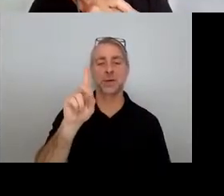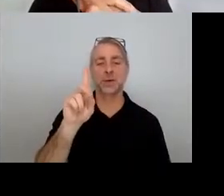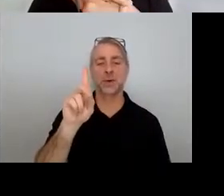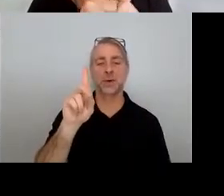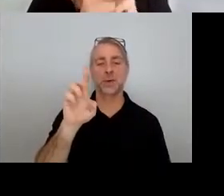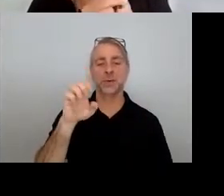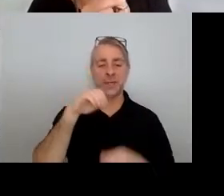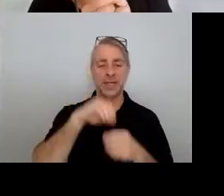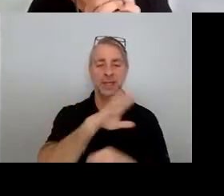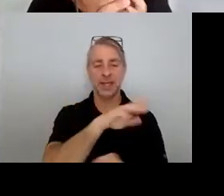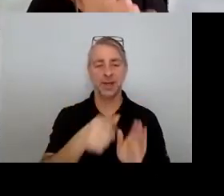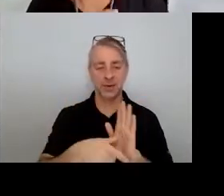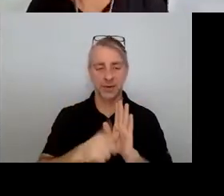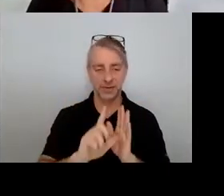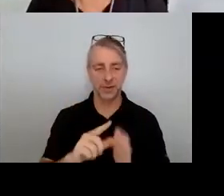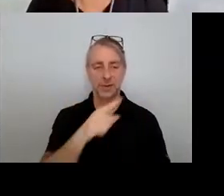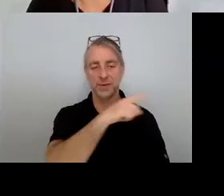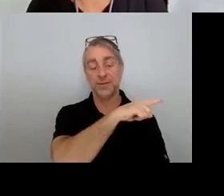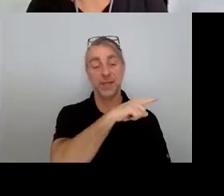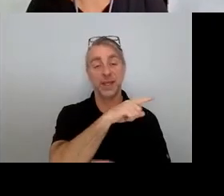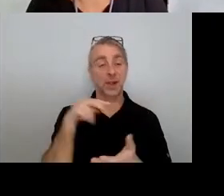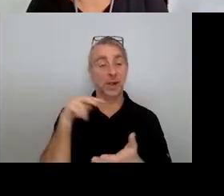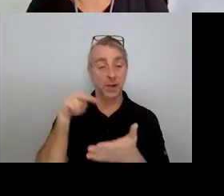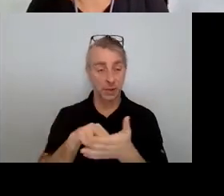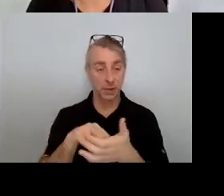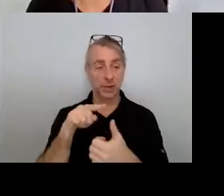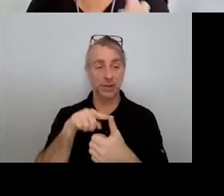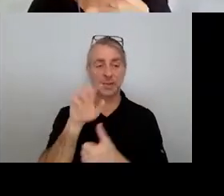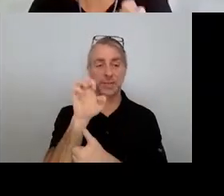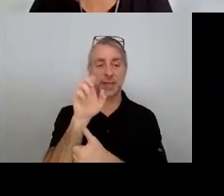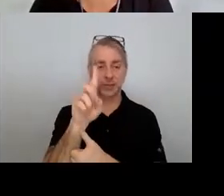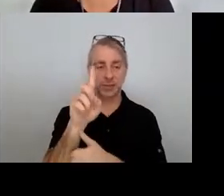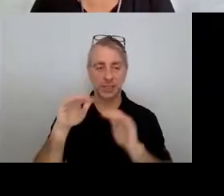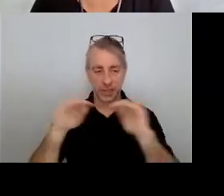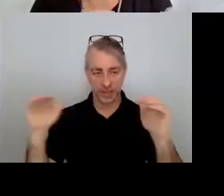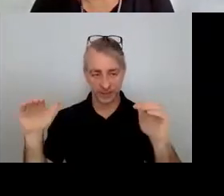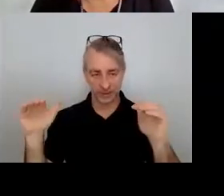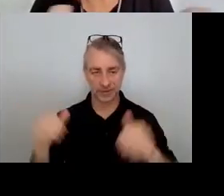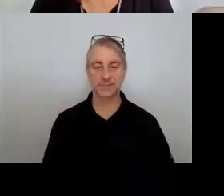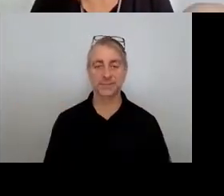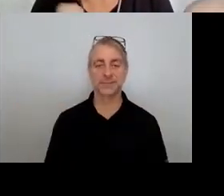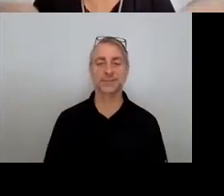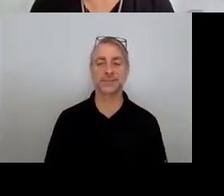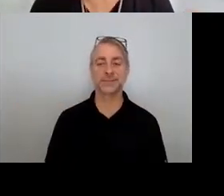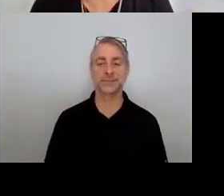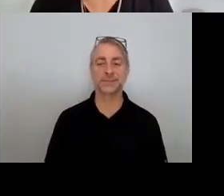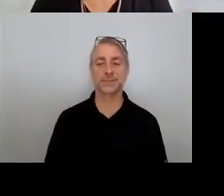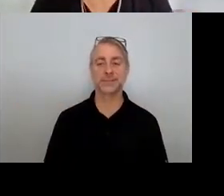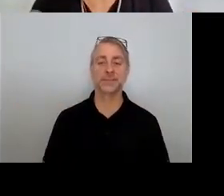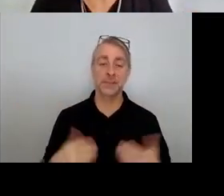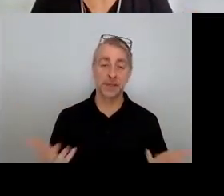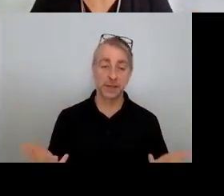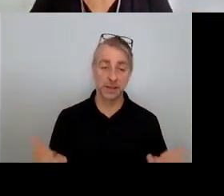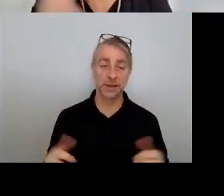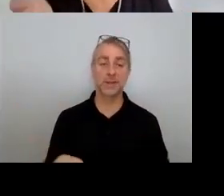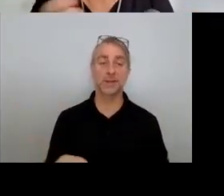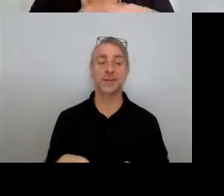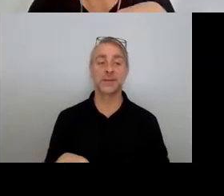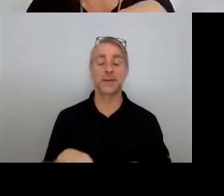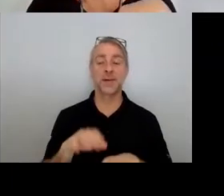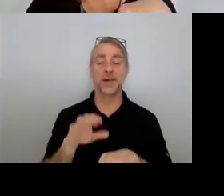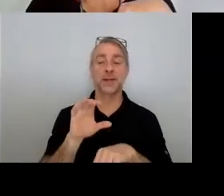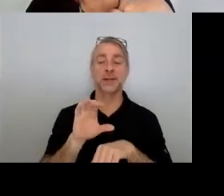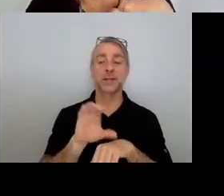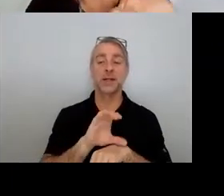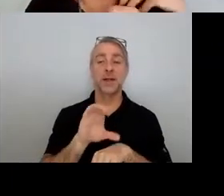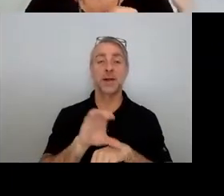review. They looked obviously at education level. So clearly maybe computer scaffolding interventions could